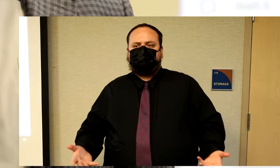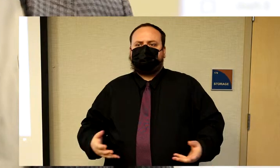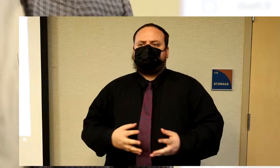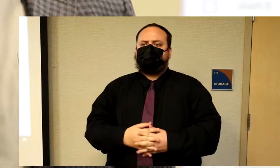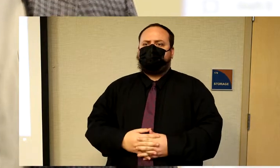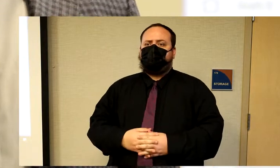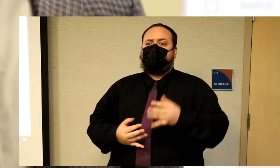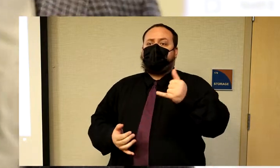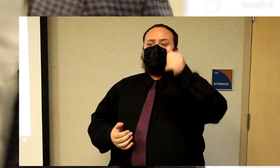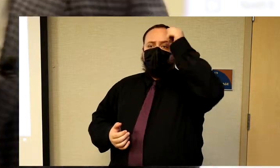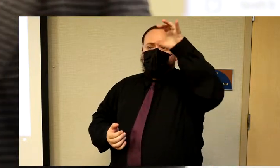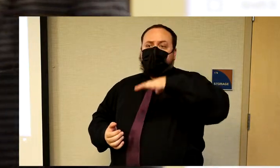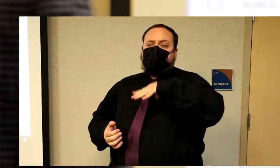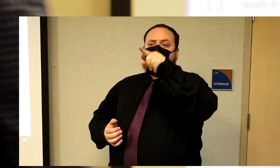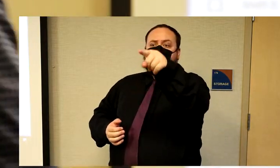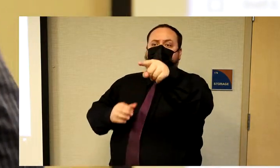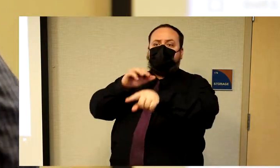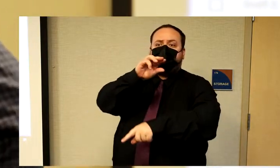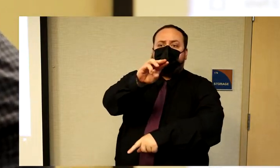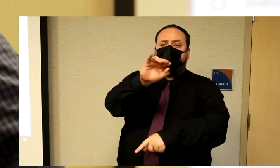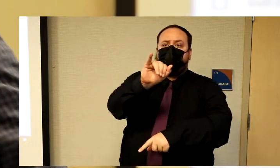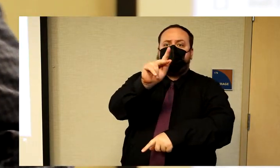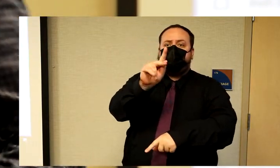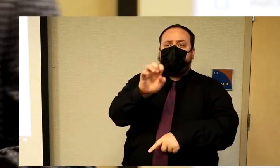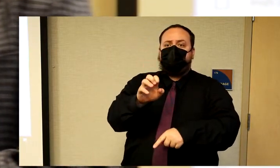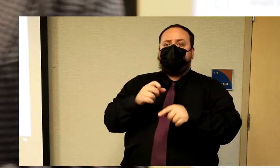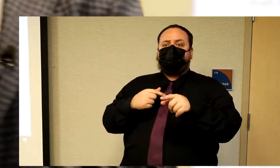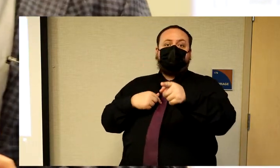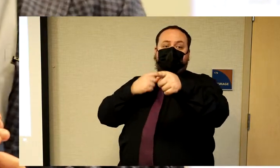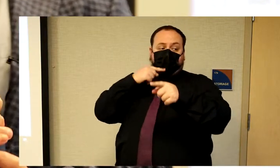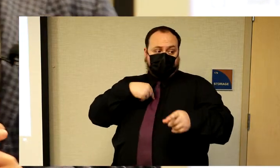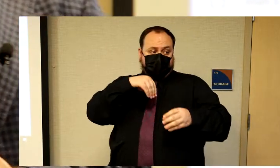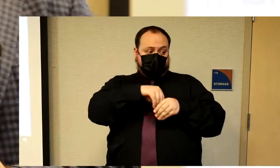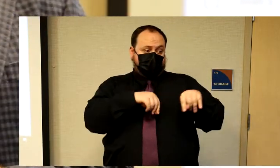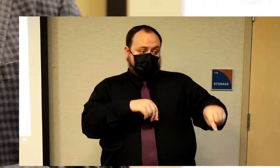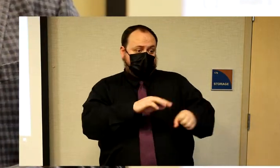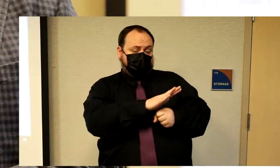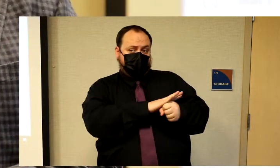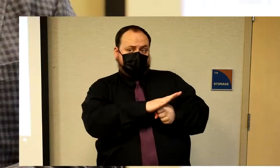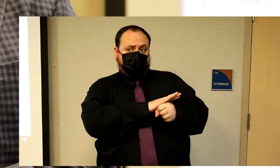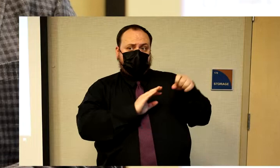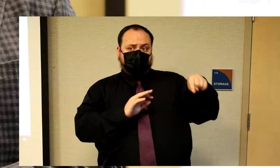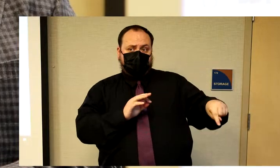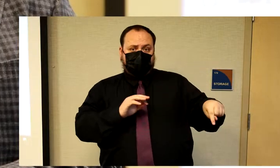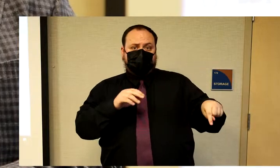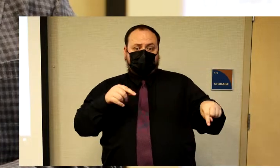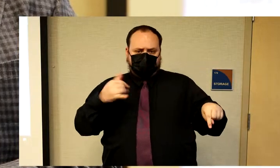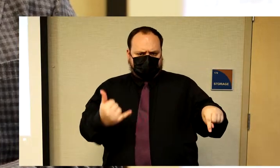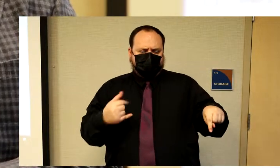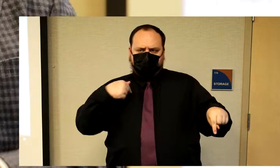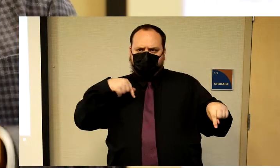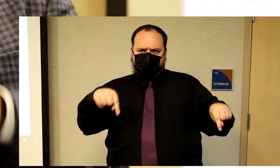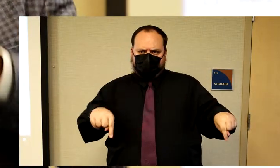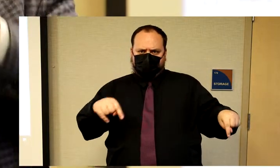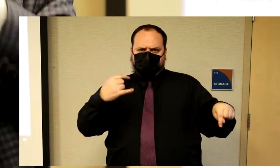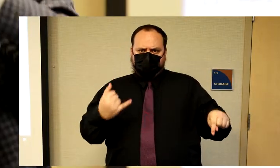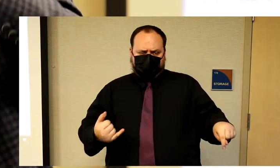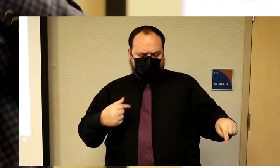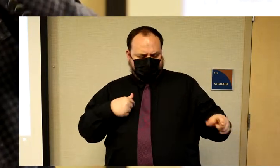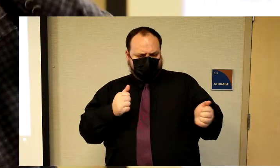if I'm in a district and 2 events, another board member winds up in that district with me as a result of